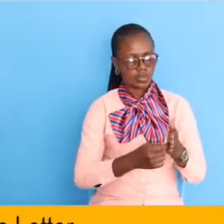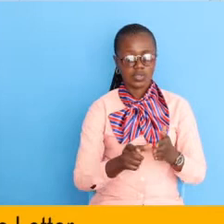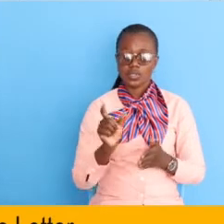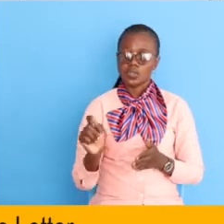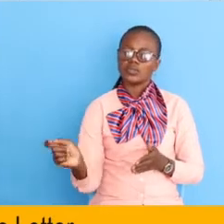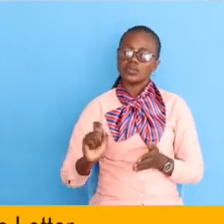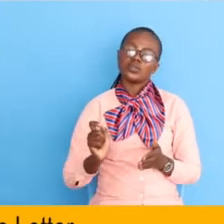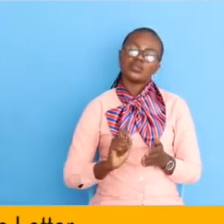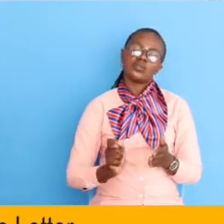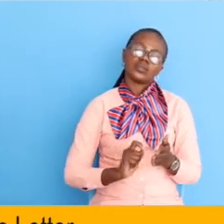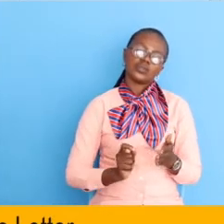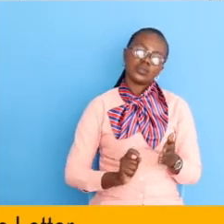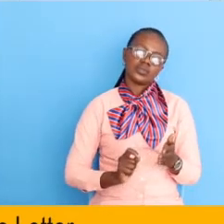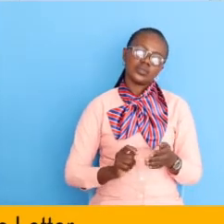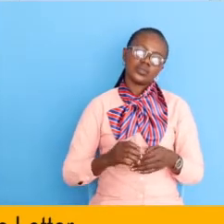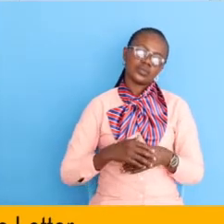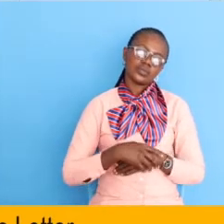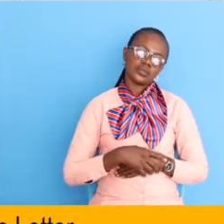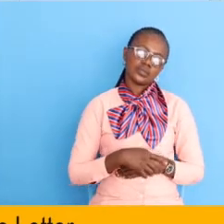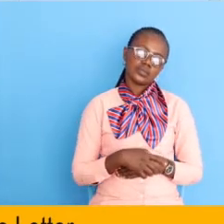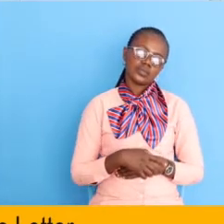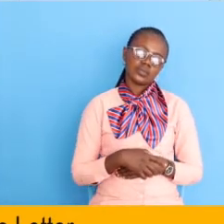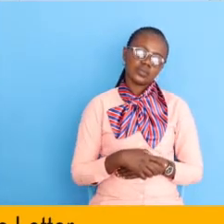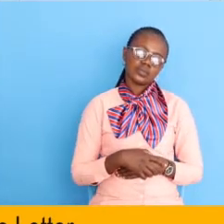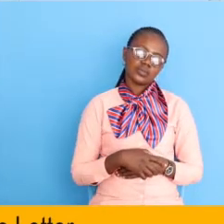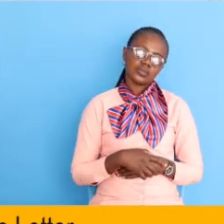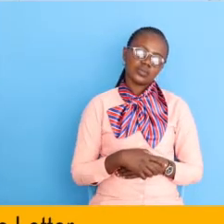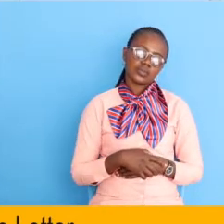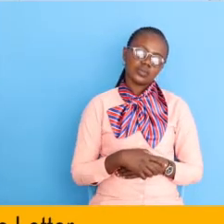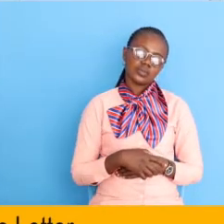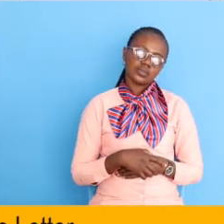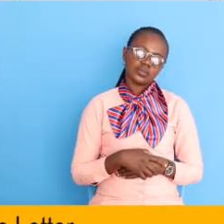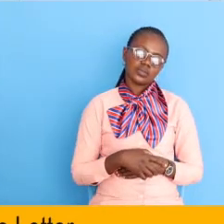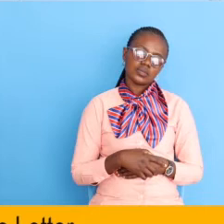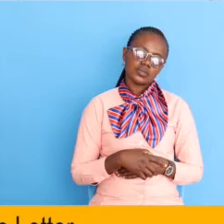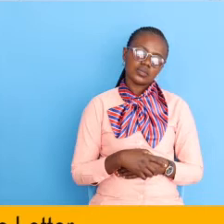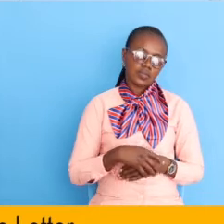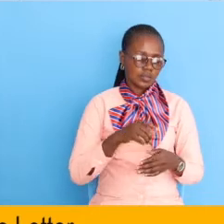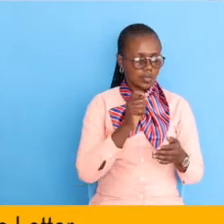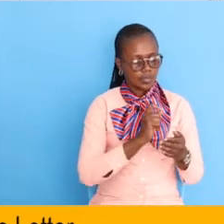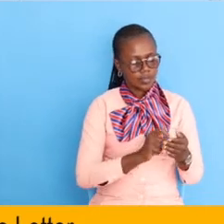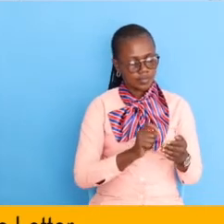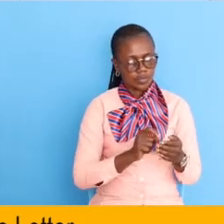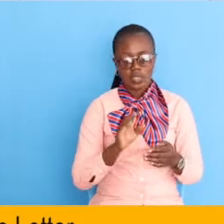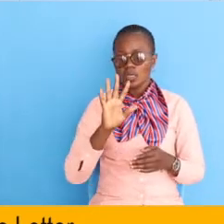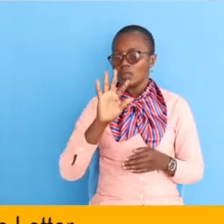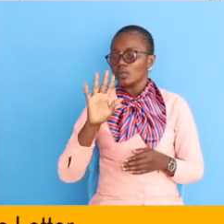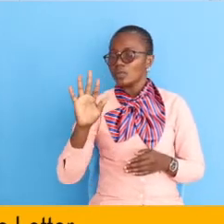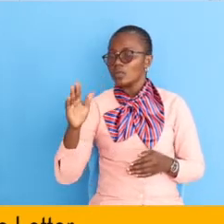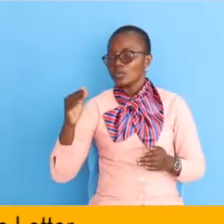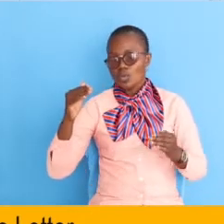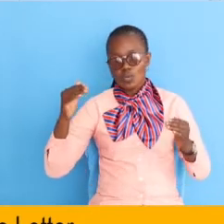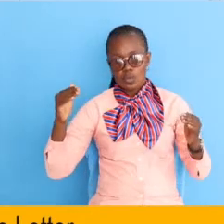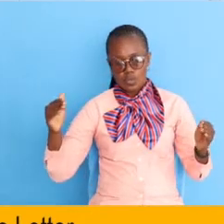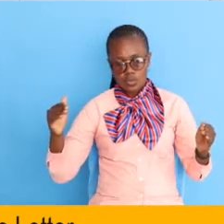which this name of the writer, it has to be written with capital letters. For example, that